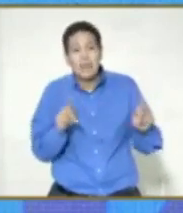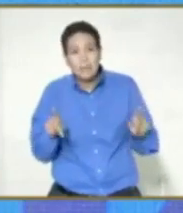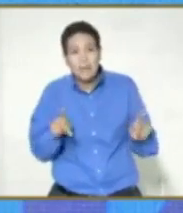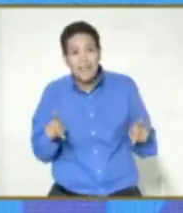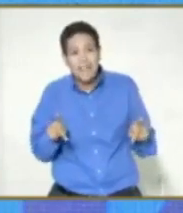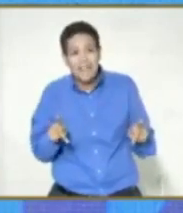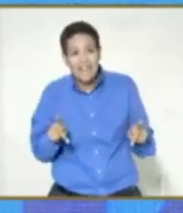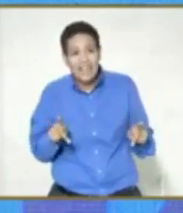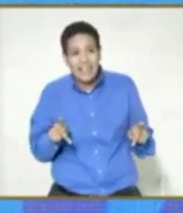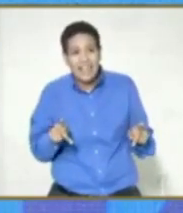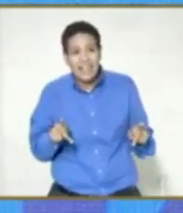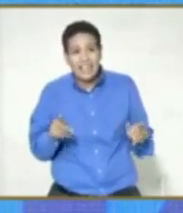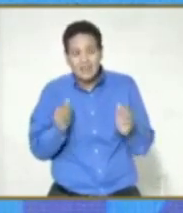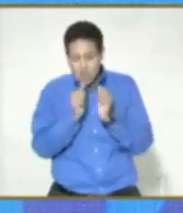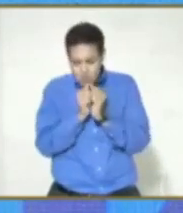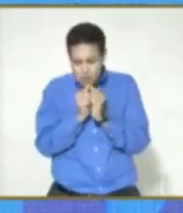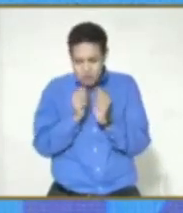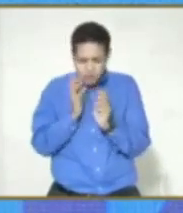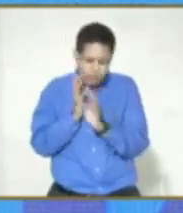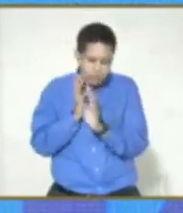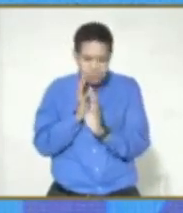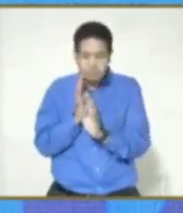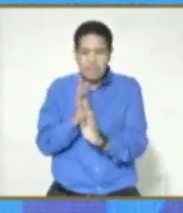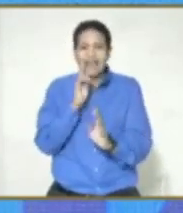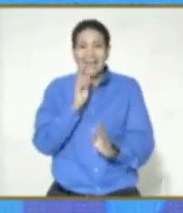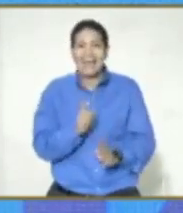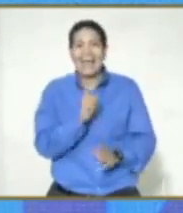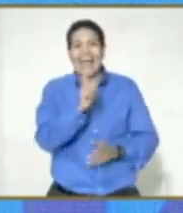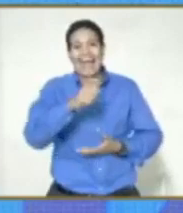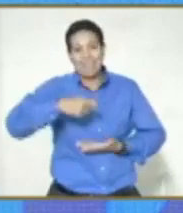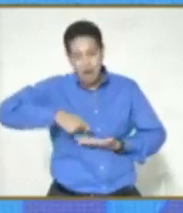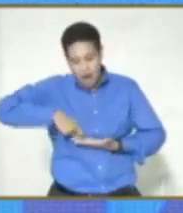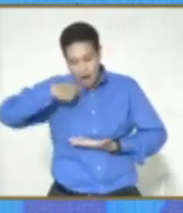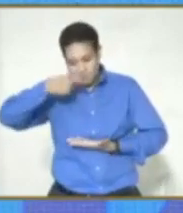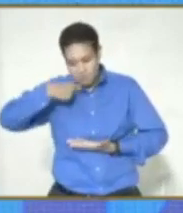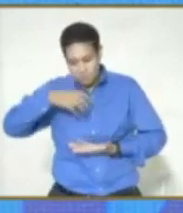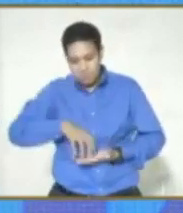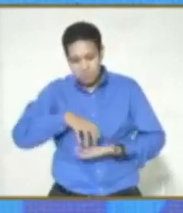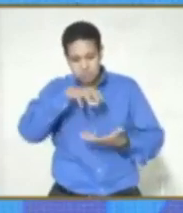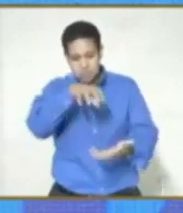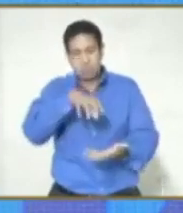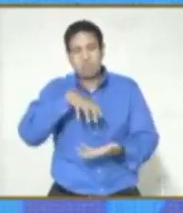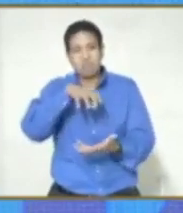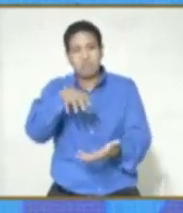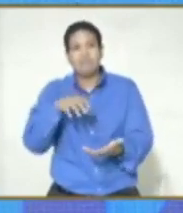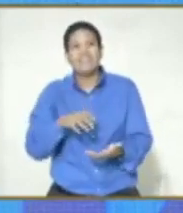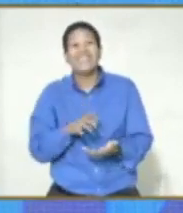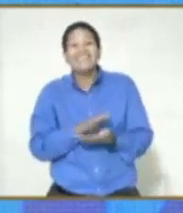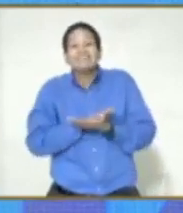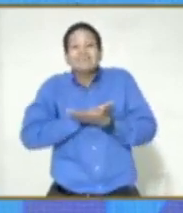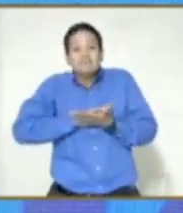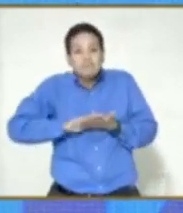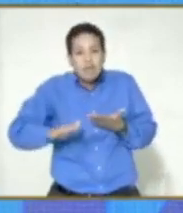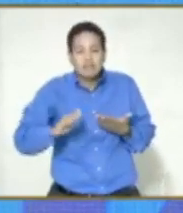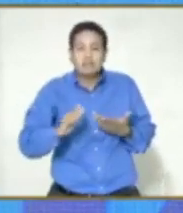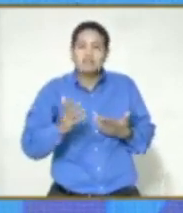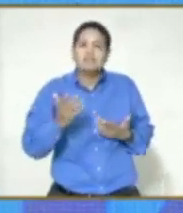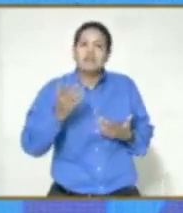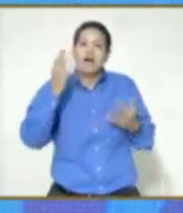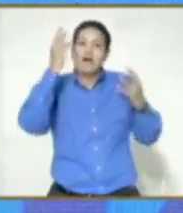in a unified way and is given the meal under decent and